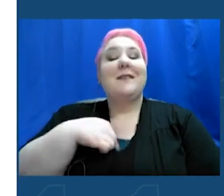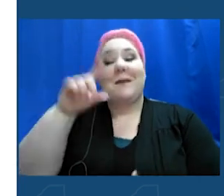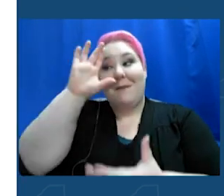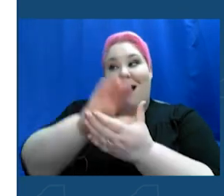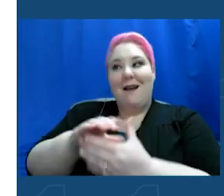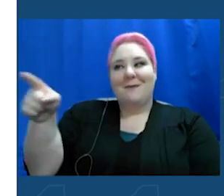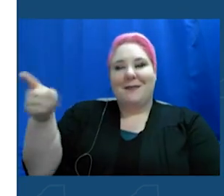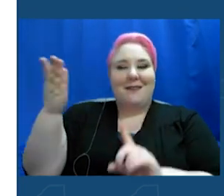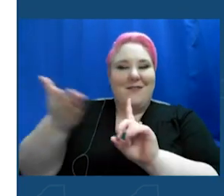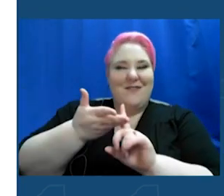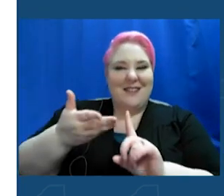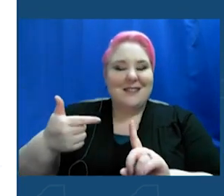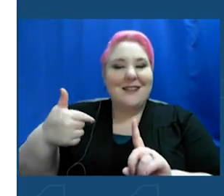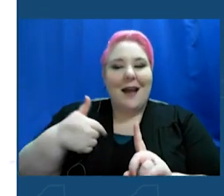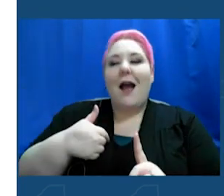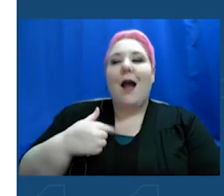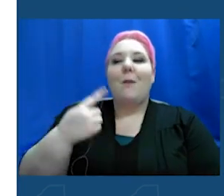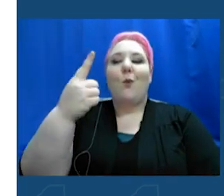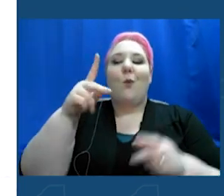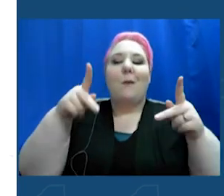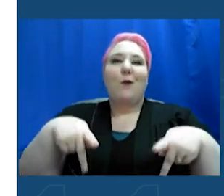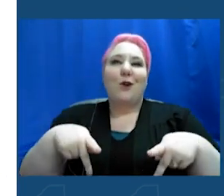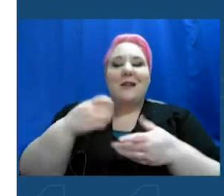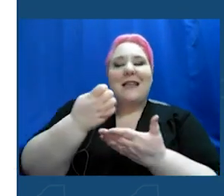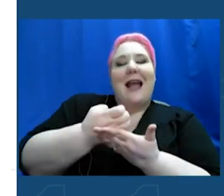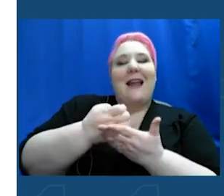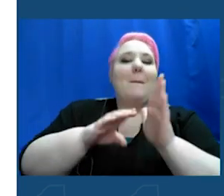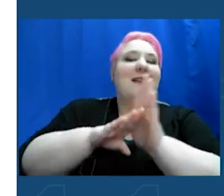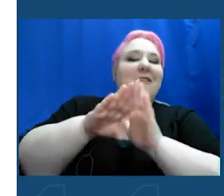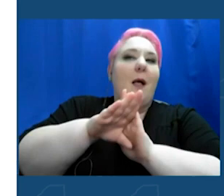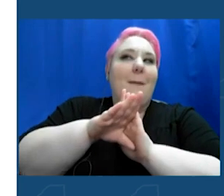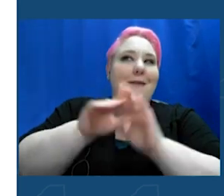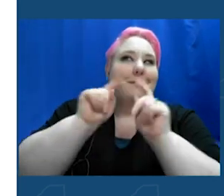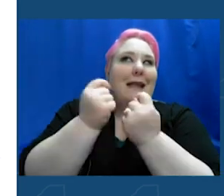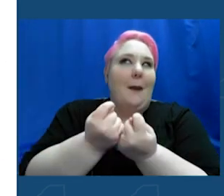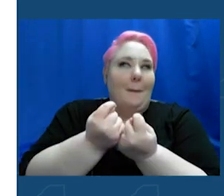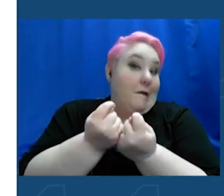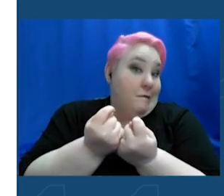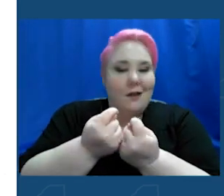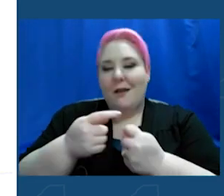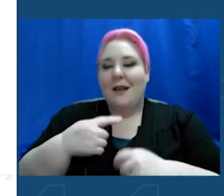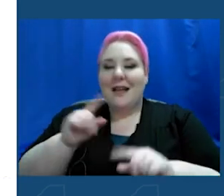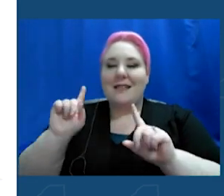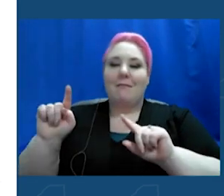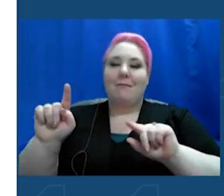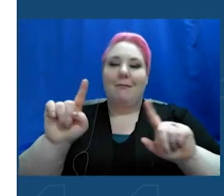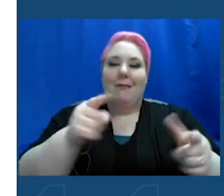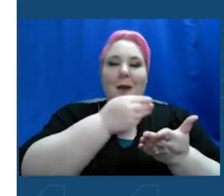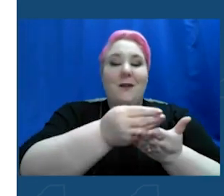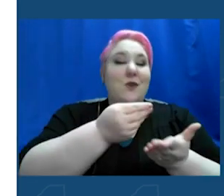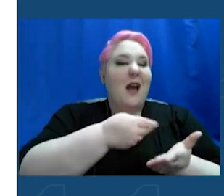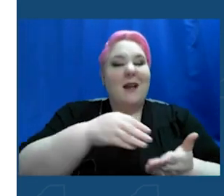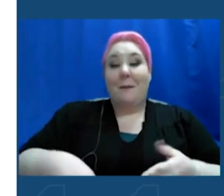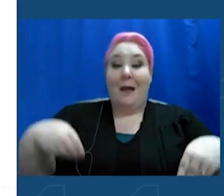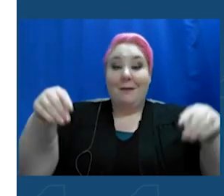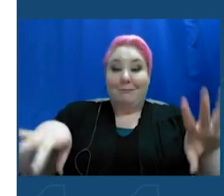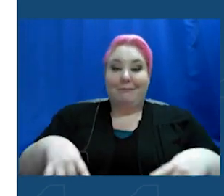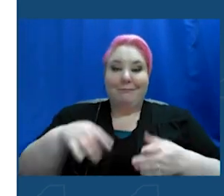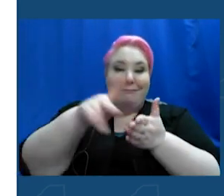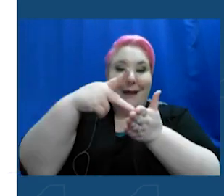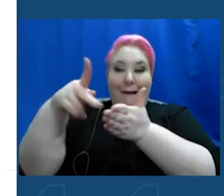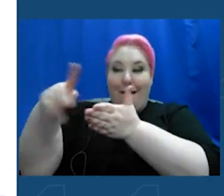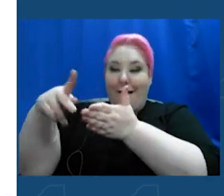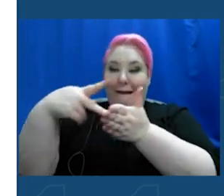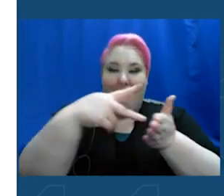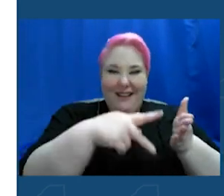that I'm like a one-person economic development team because I walk in and spend my money in your towns. And so I literally stopped at a store on my way